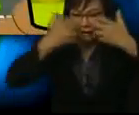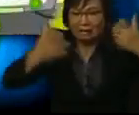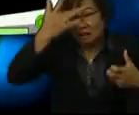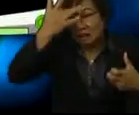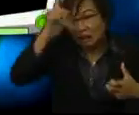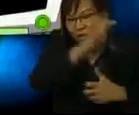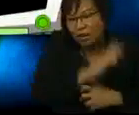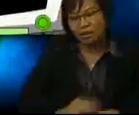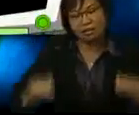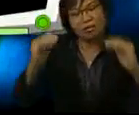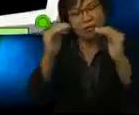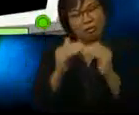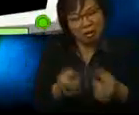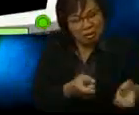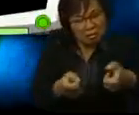ruler.